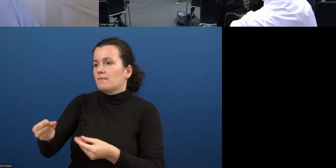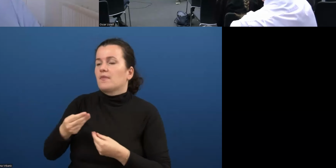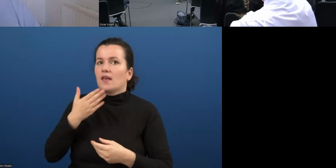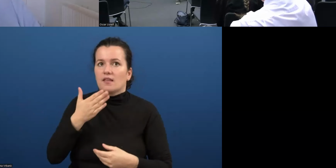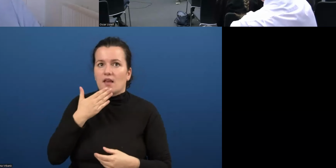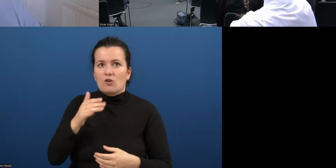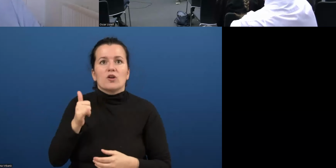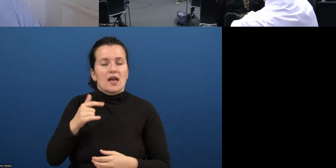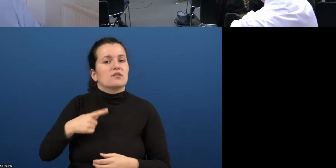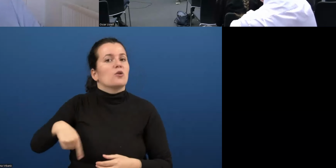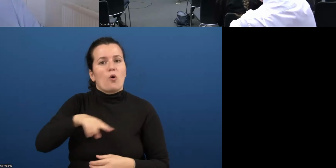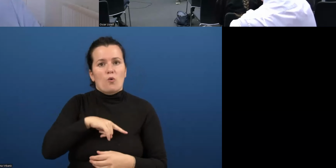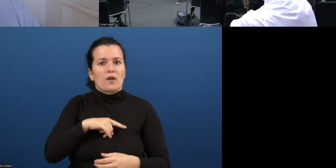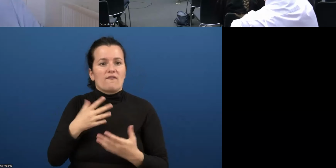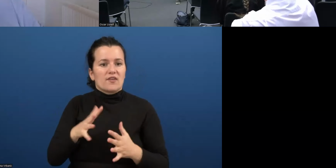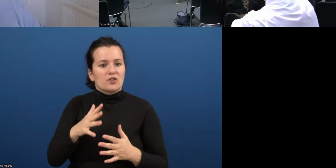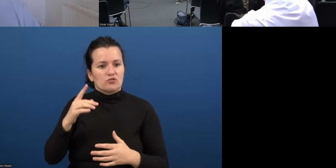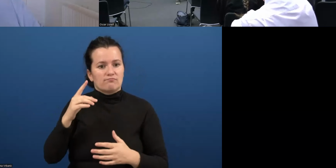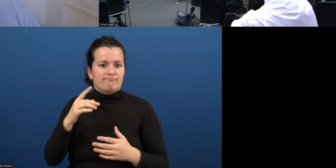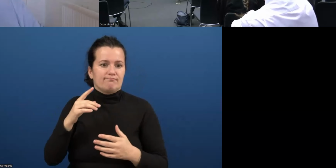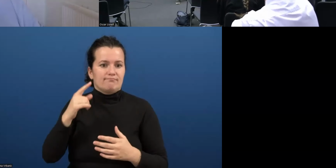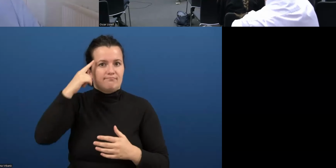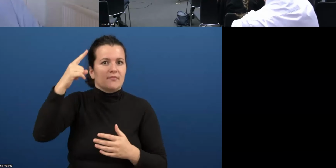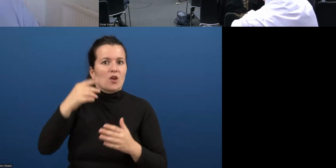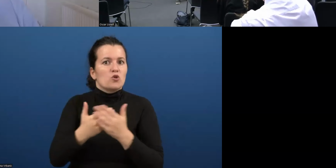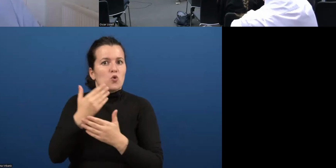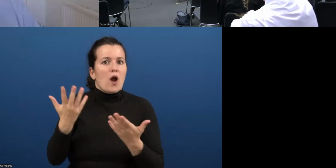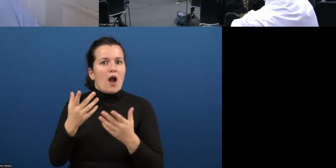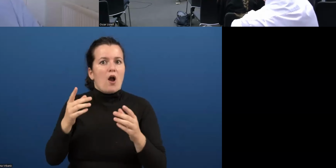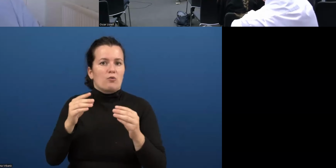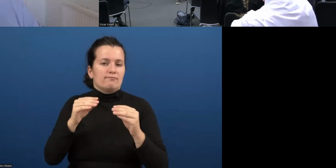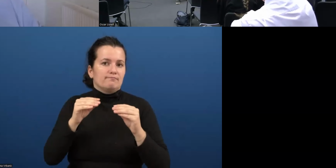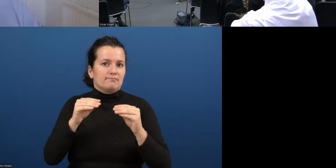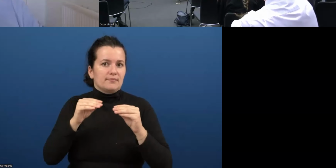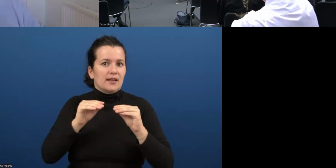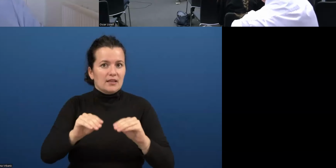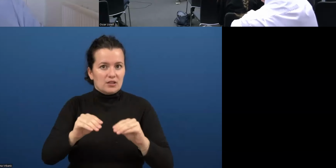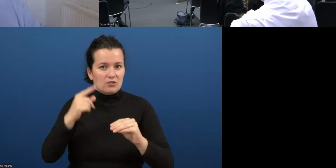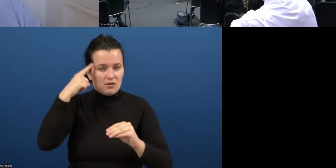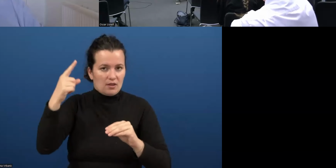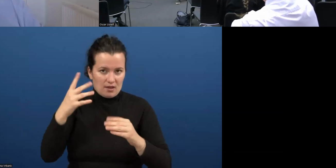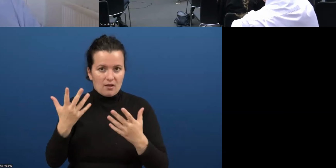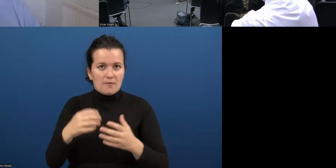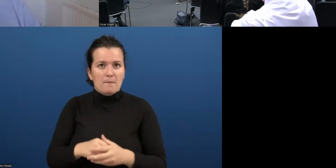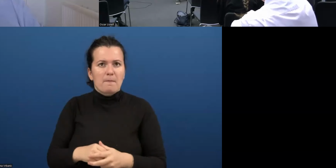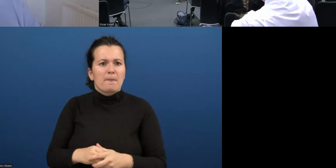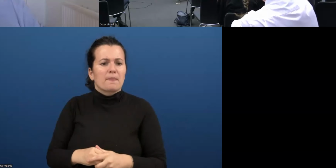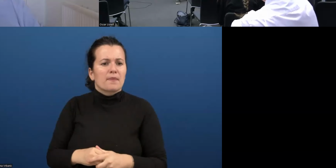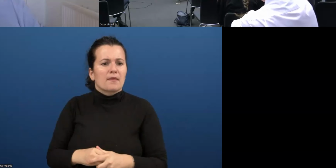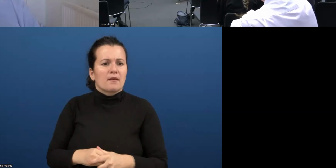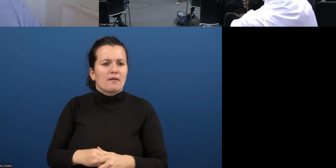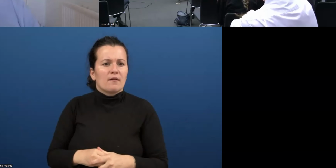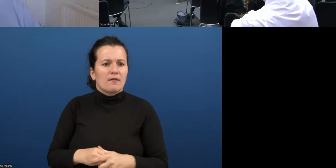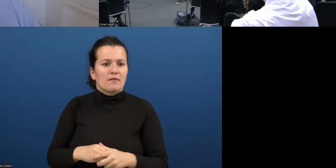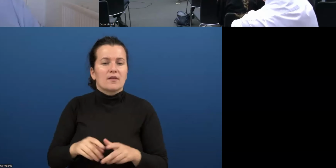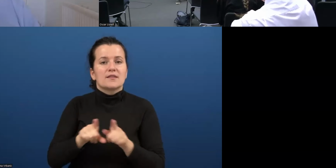how to harmonize Bach chorales, hearing what fits together and what doesn't. And modes, certainly, very nice to do that. So yes, we're well on the way